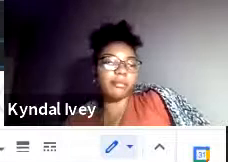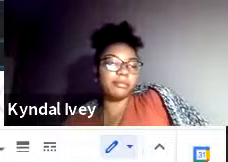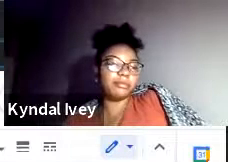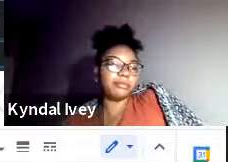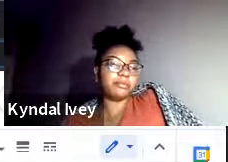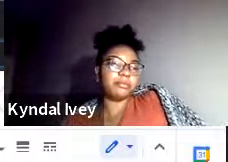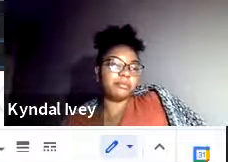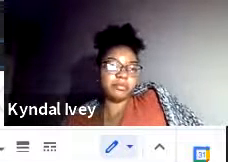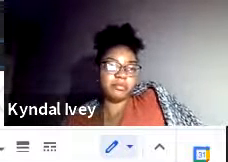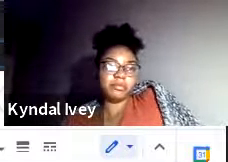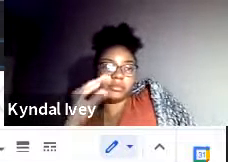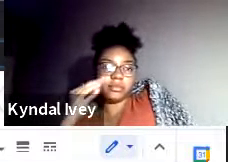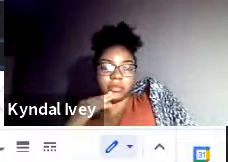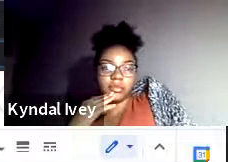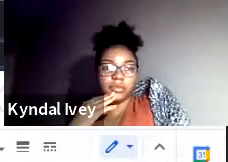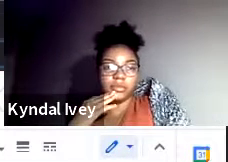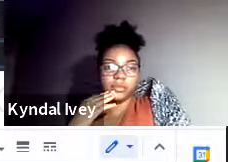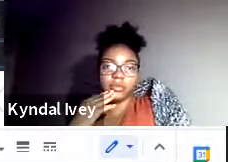No problem.